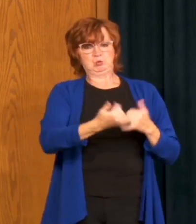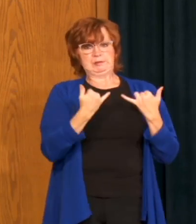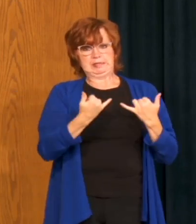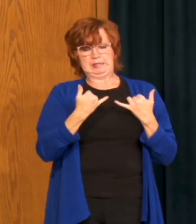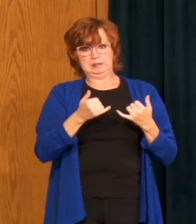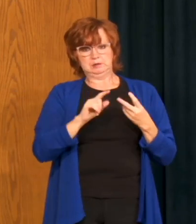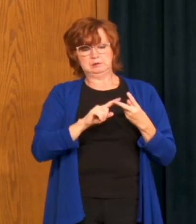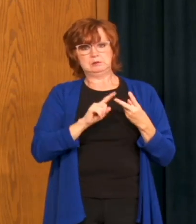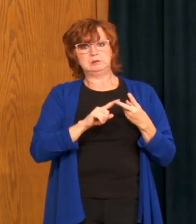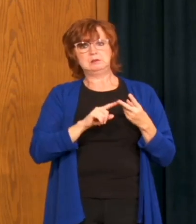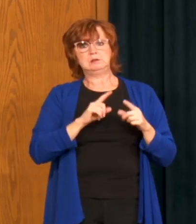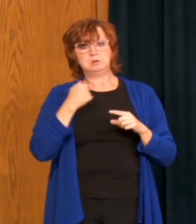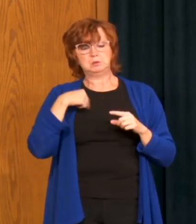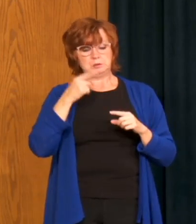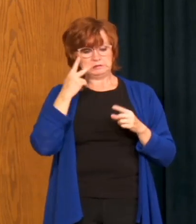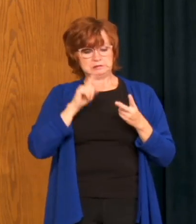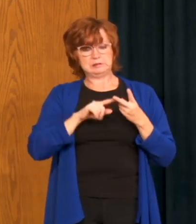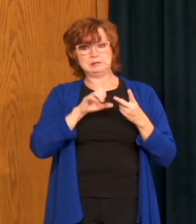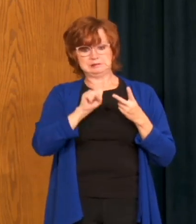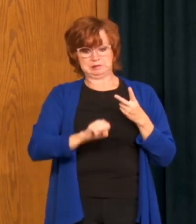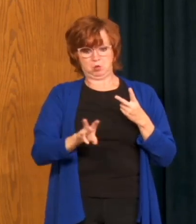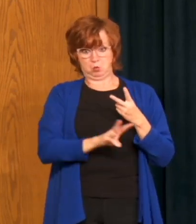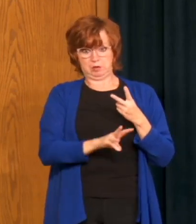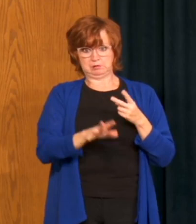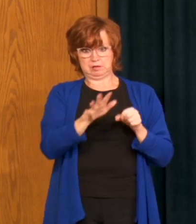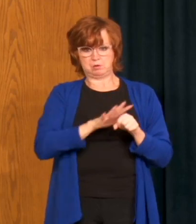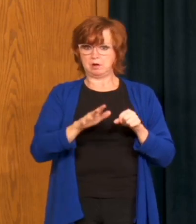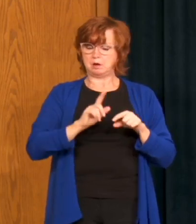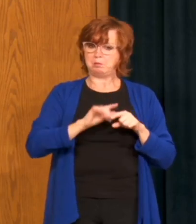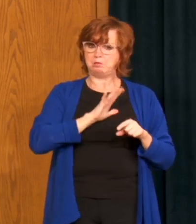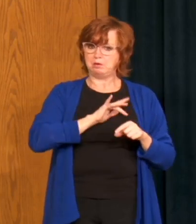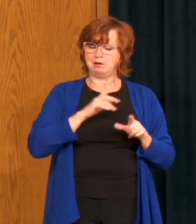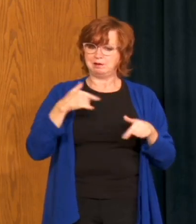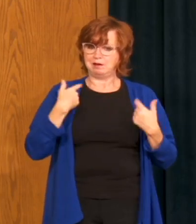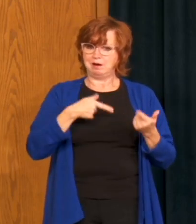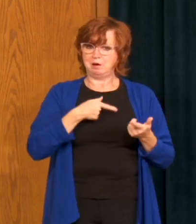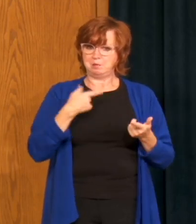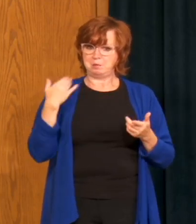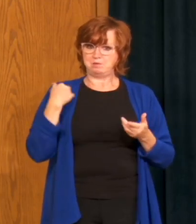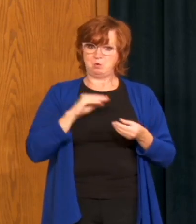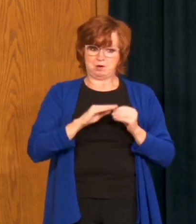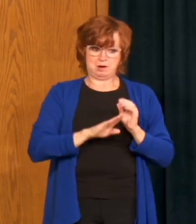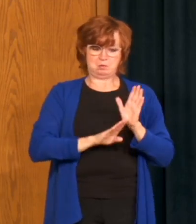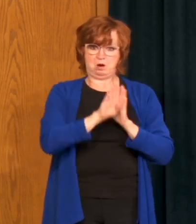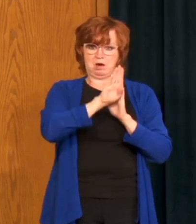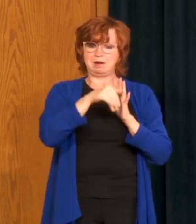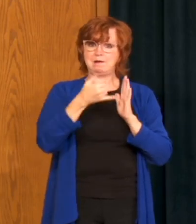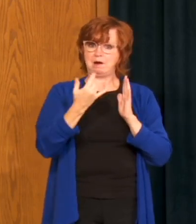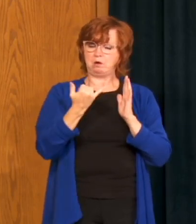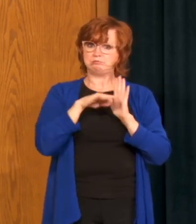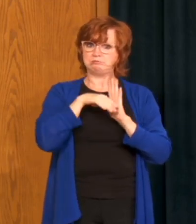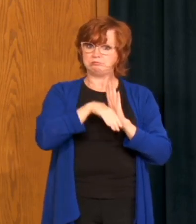seeing an increase in cases that are recovering. So from that perspective, I think it's important that